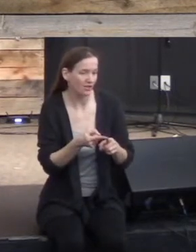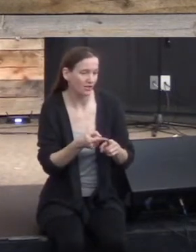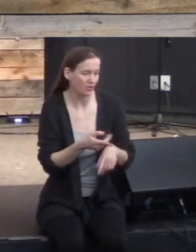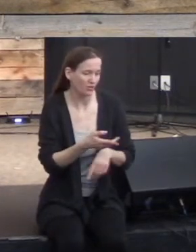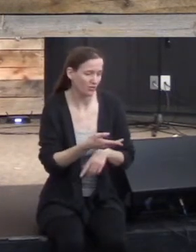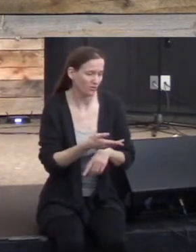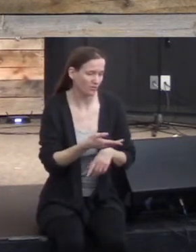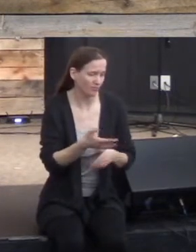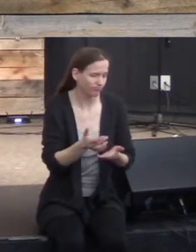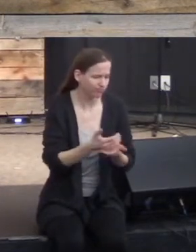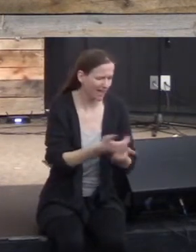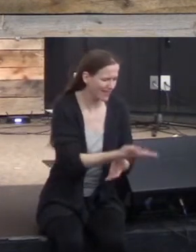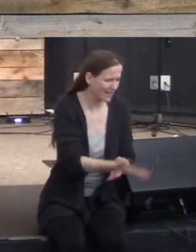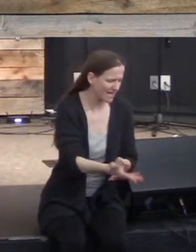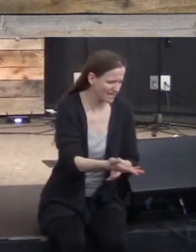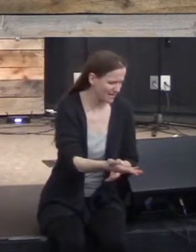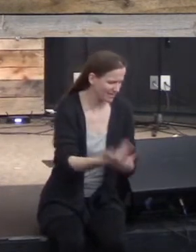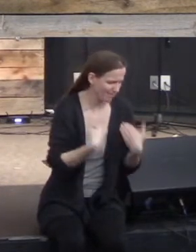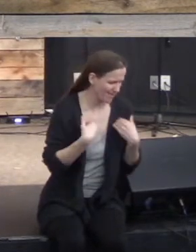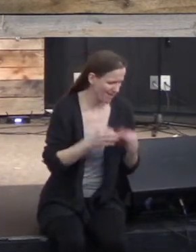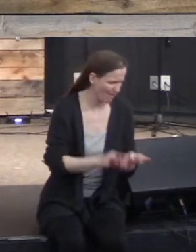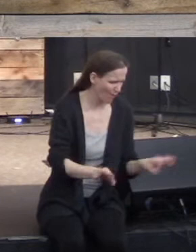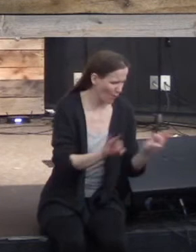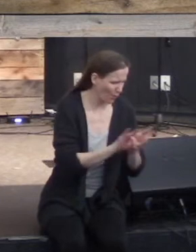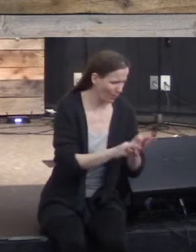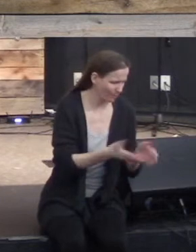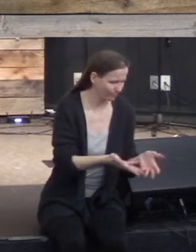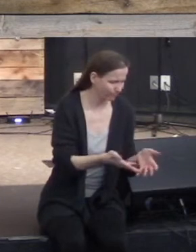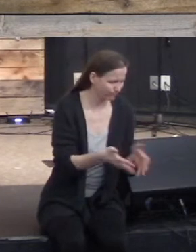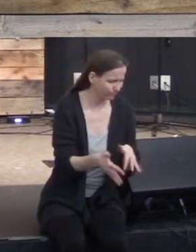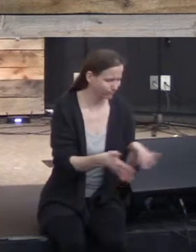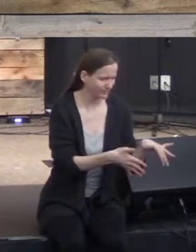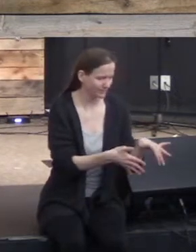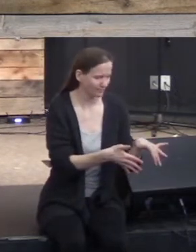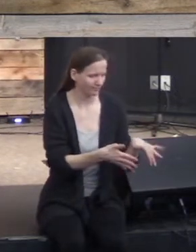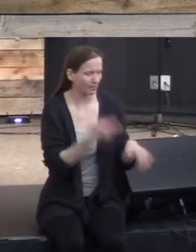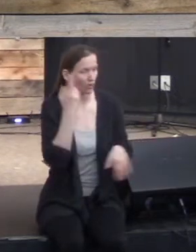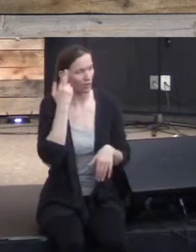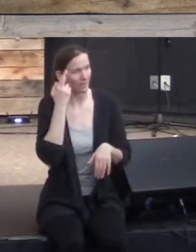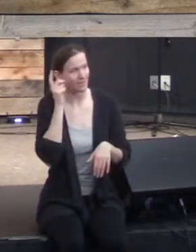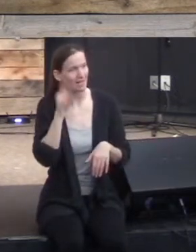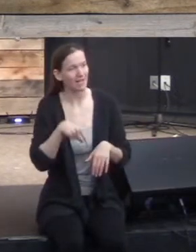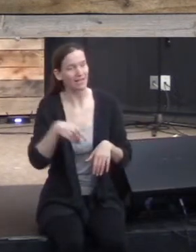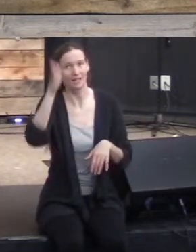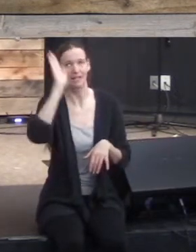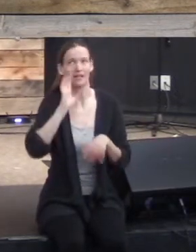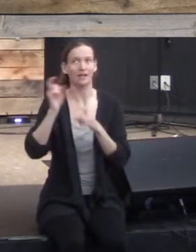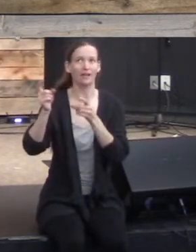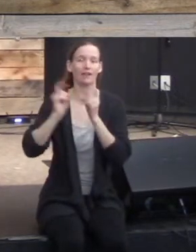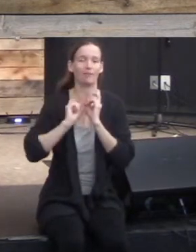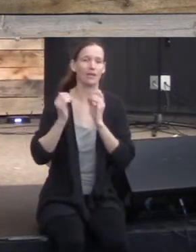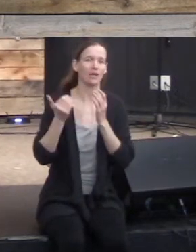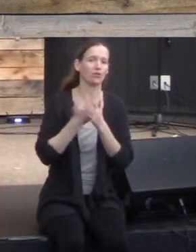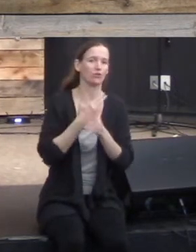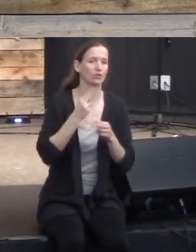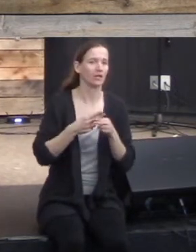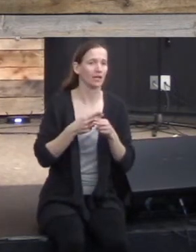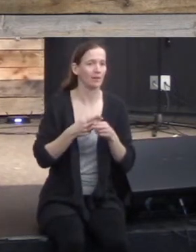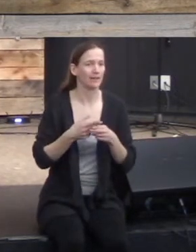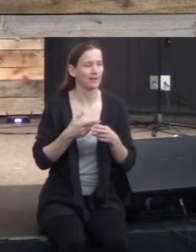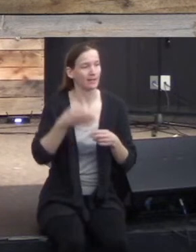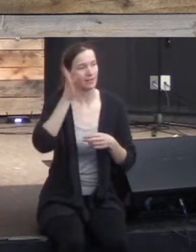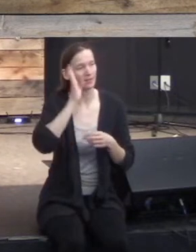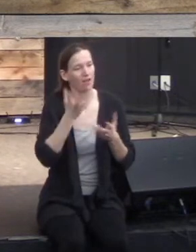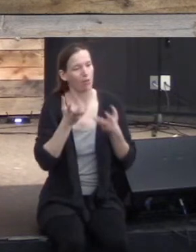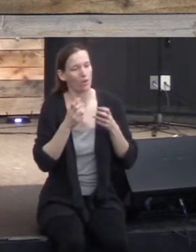is worthless. I need God to give me a new name. that God wants to bless you.